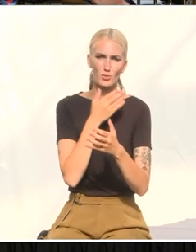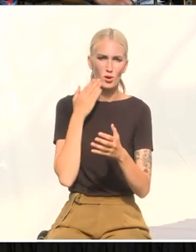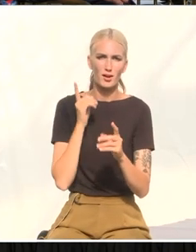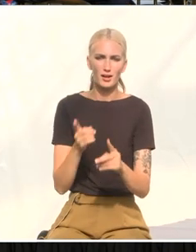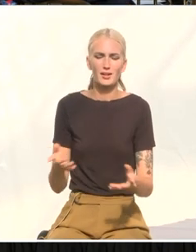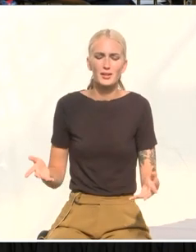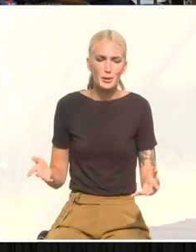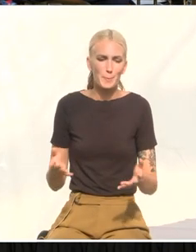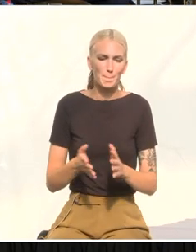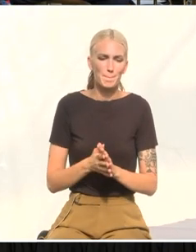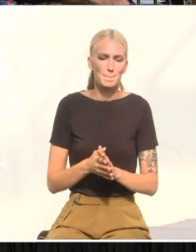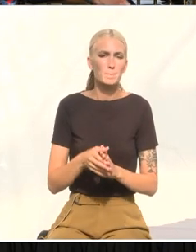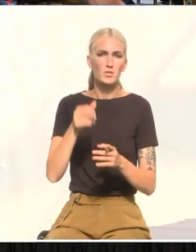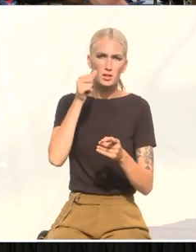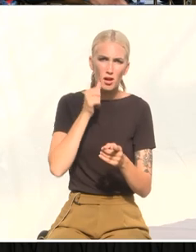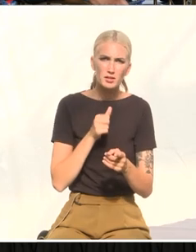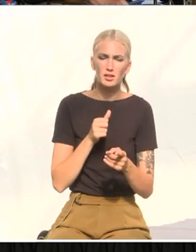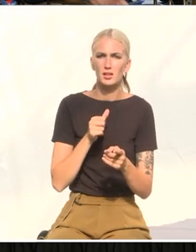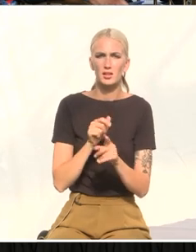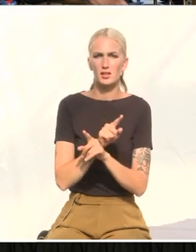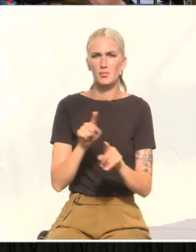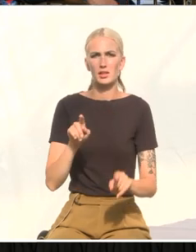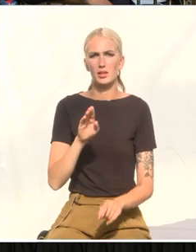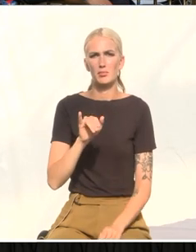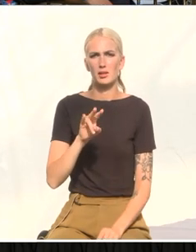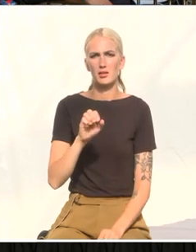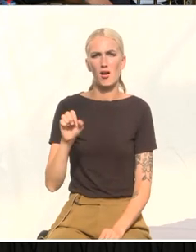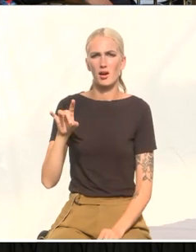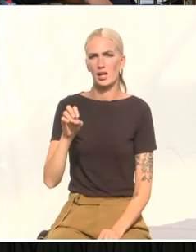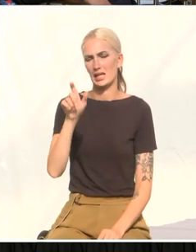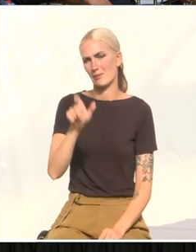that was women, men, and non-binary people. So